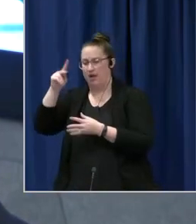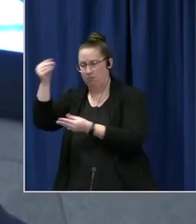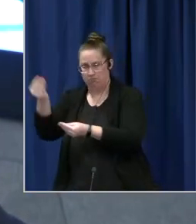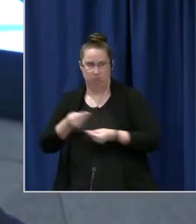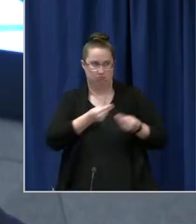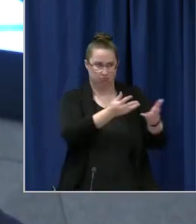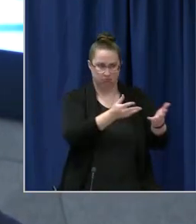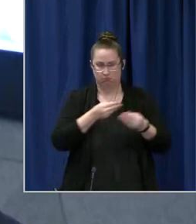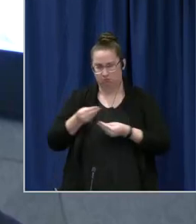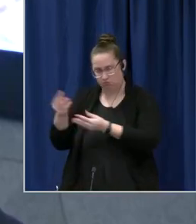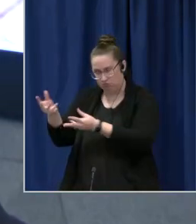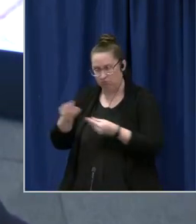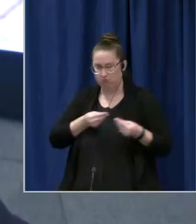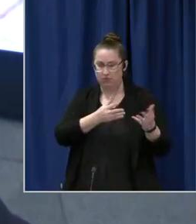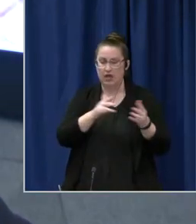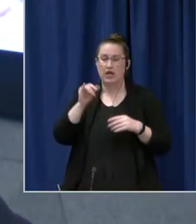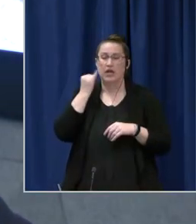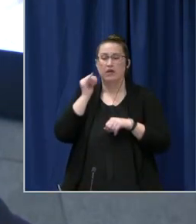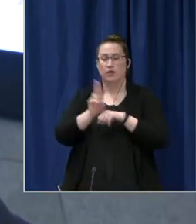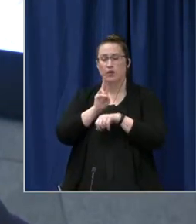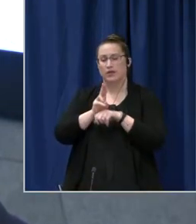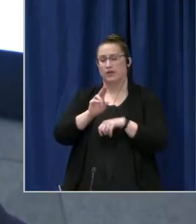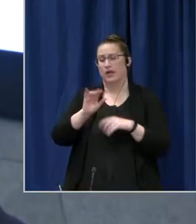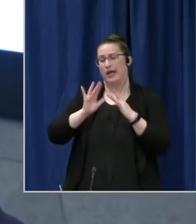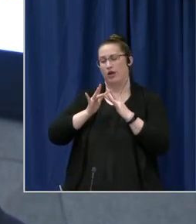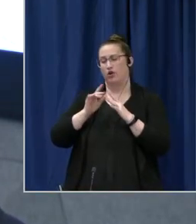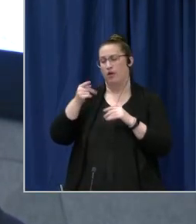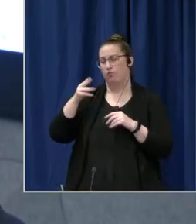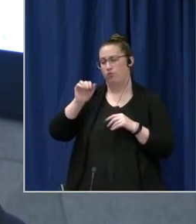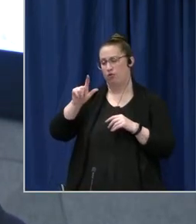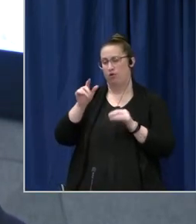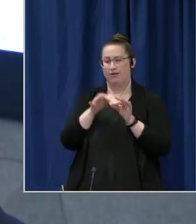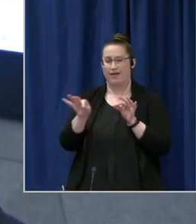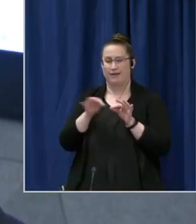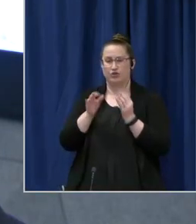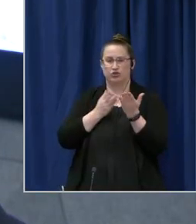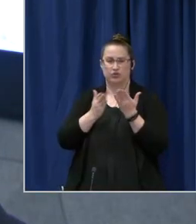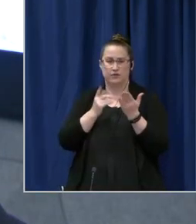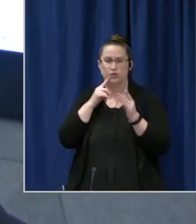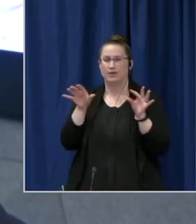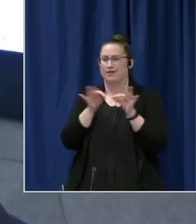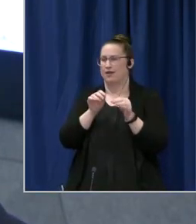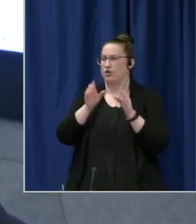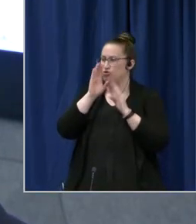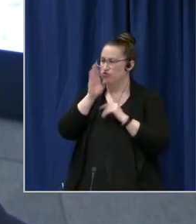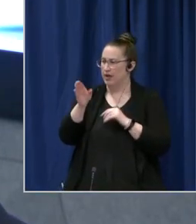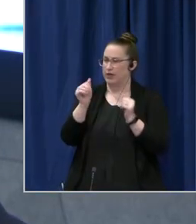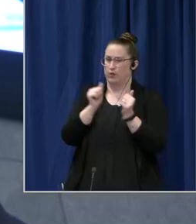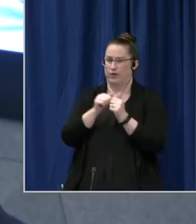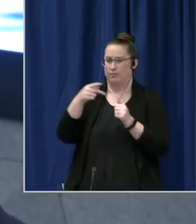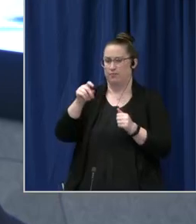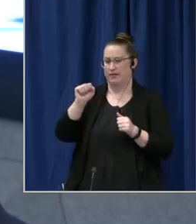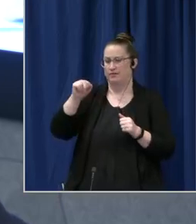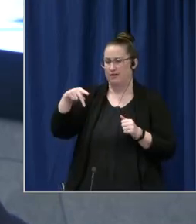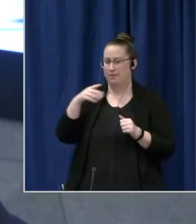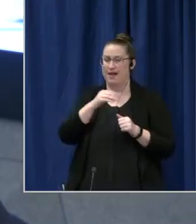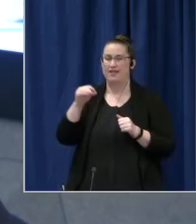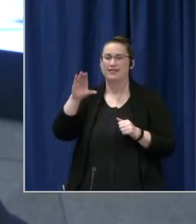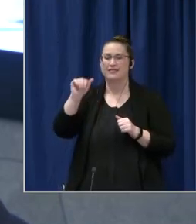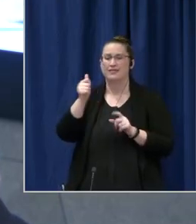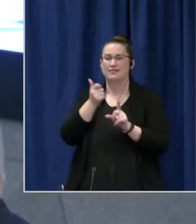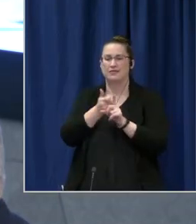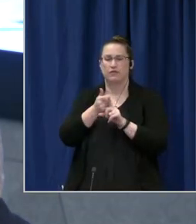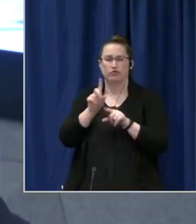If you're using Internet Protocol Caption Telephone Service, then you would be connected directly with the PSAP, and the CA would just